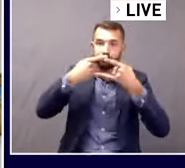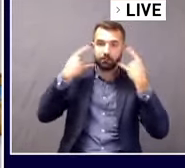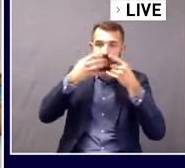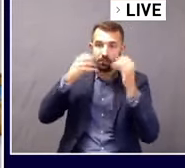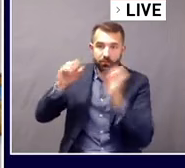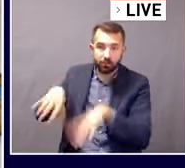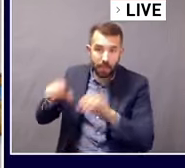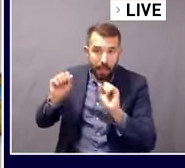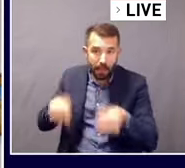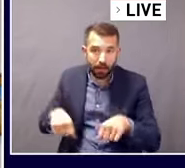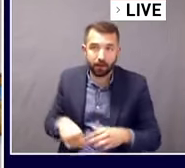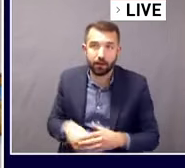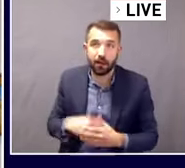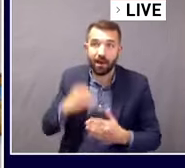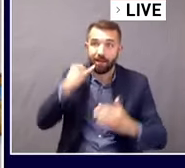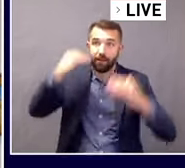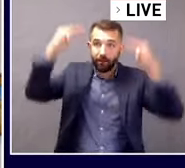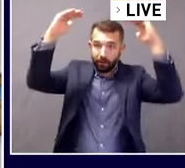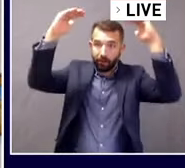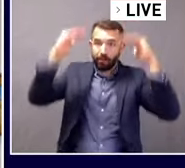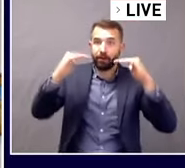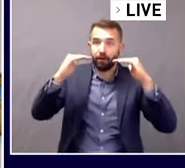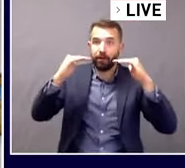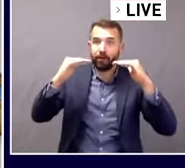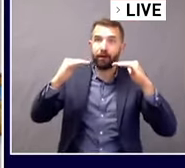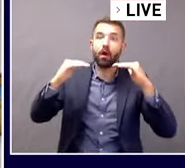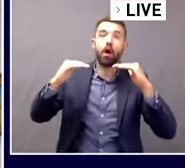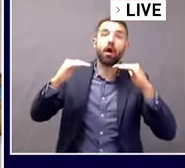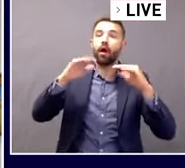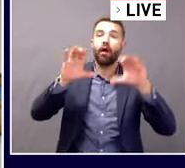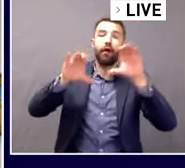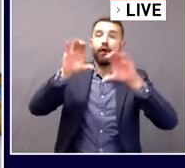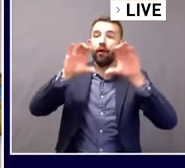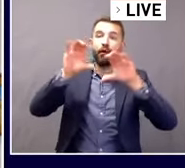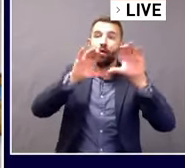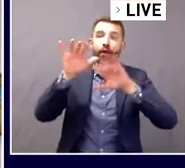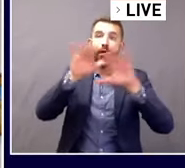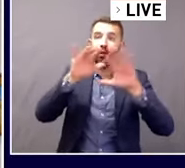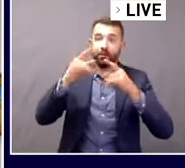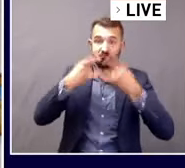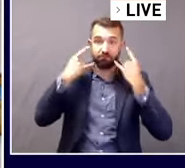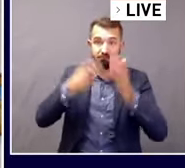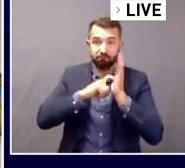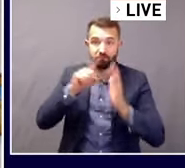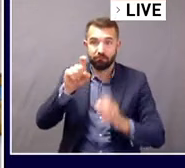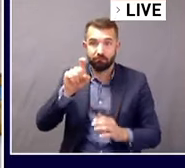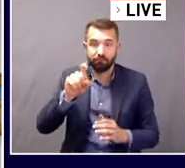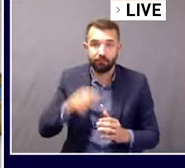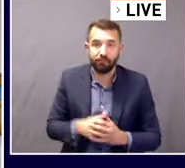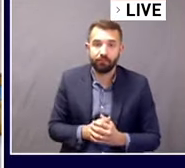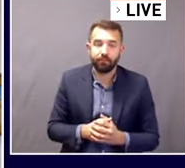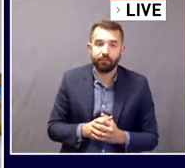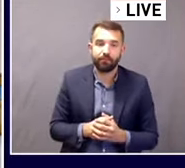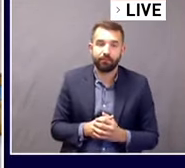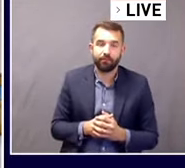offices. And so should employers be requiring employees who work at low cubicles to be wearing face coverings at their